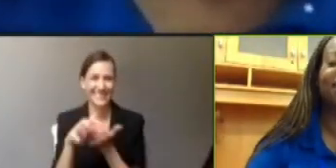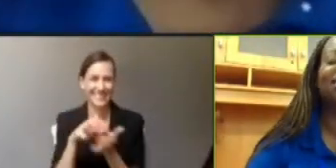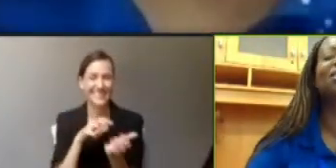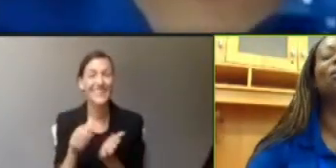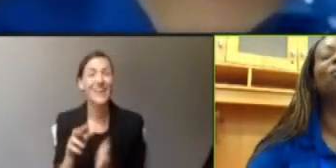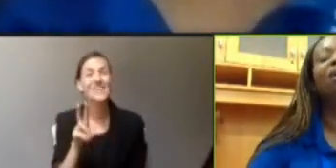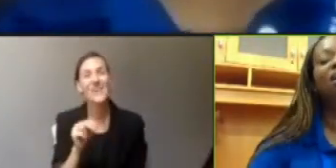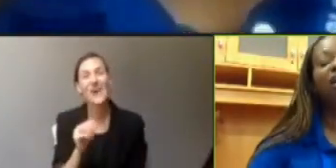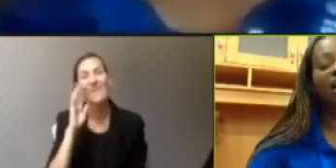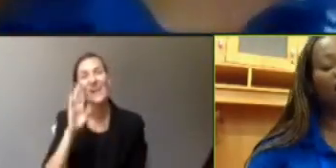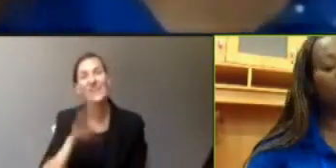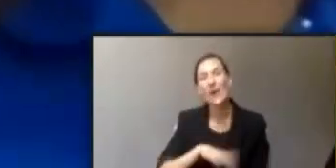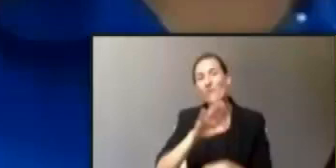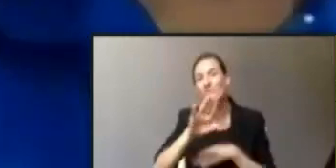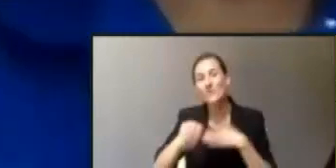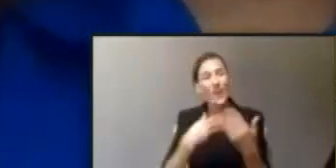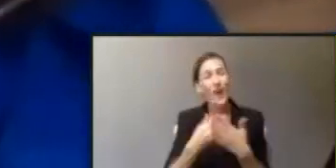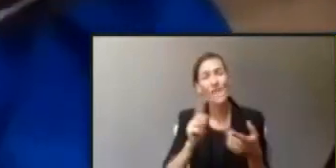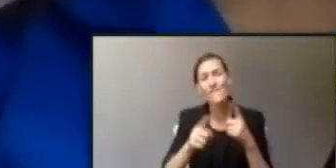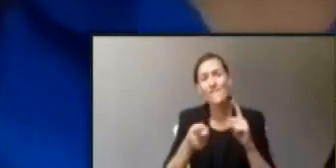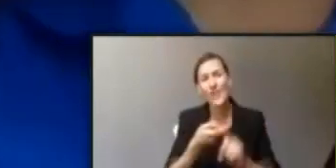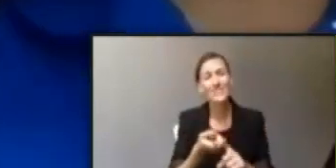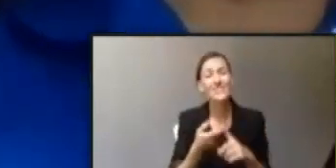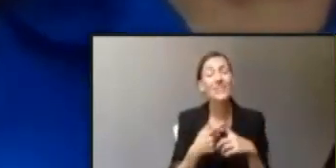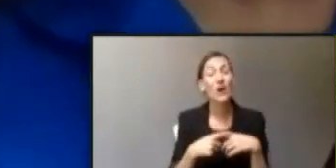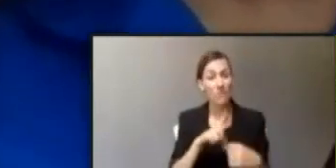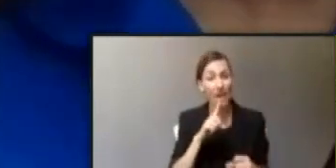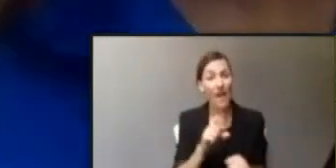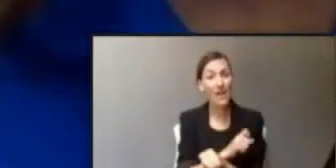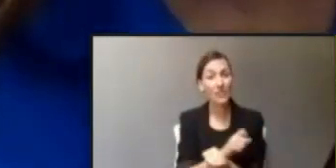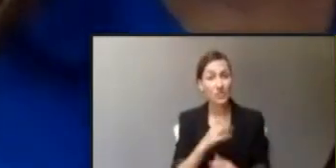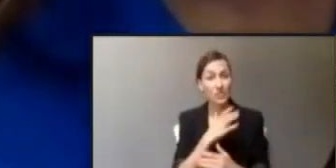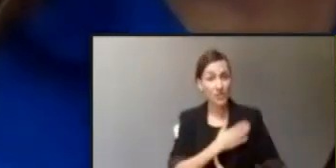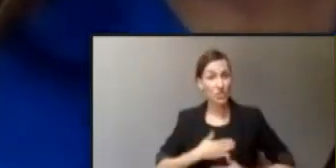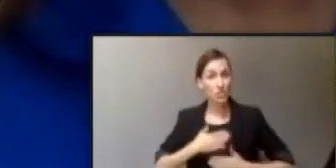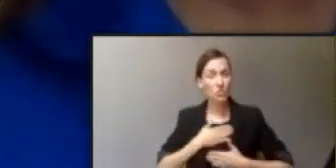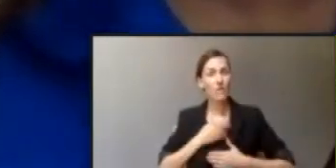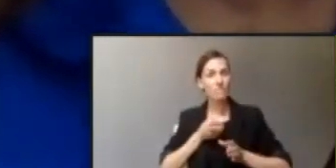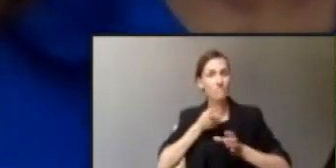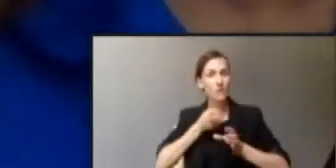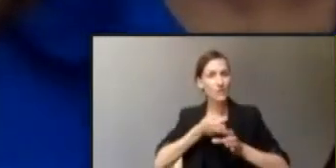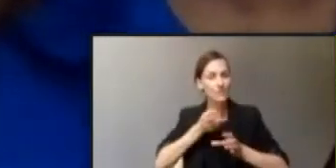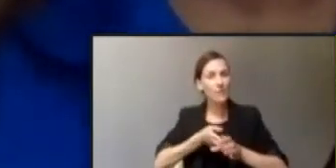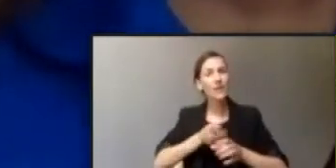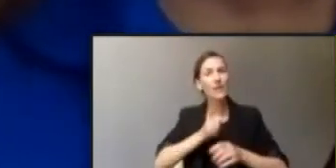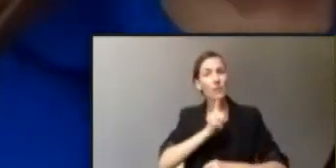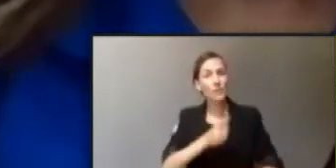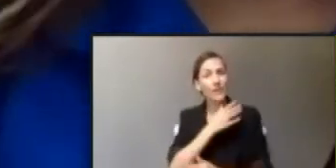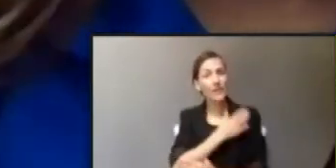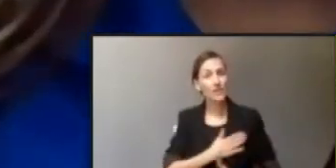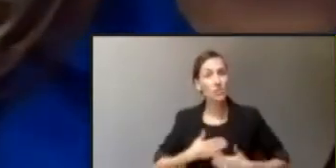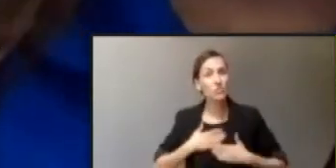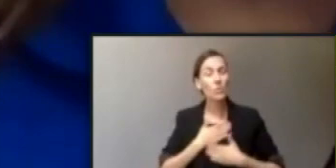among friends. So one, I actually enjoyed being a participant and really enjoyed